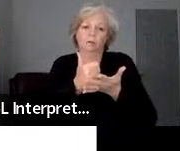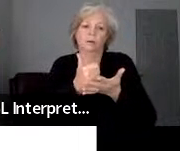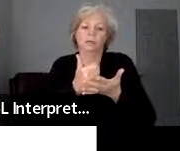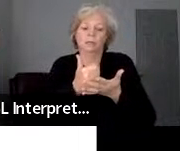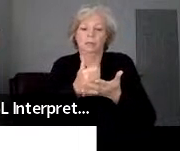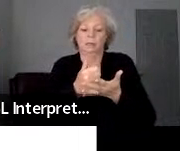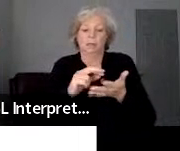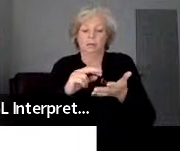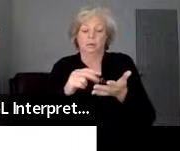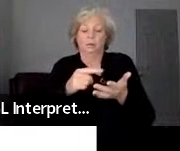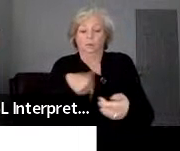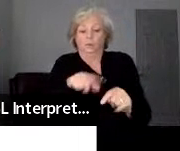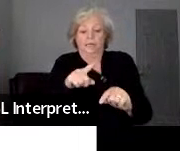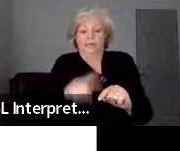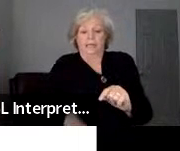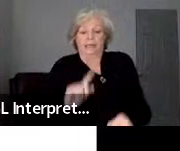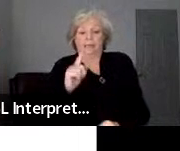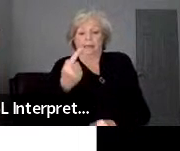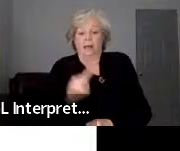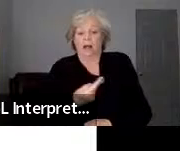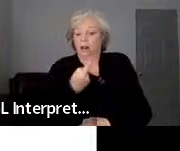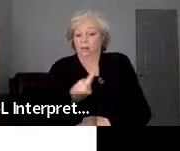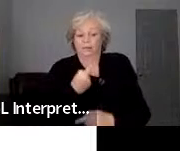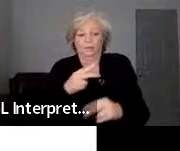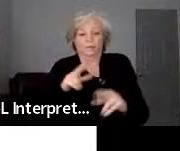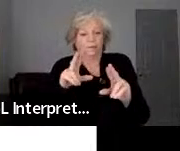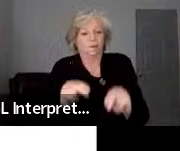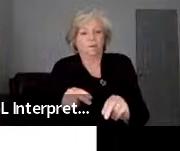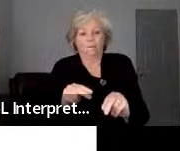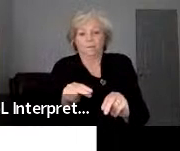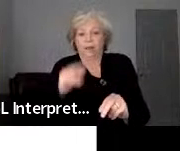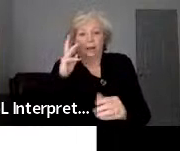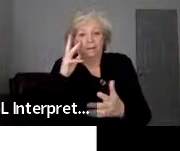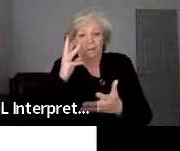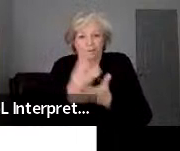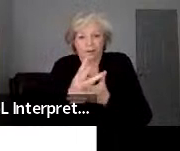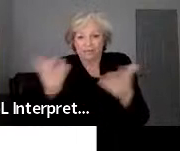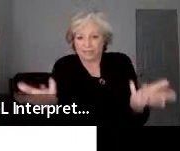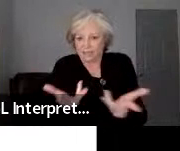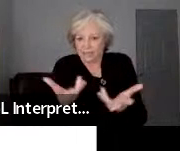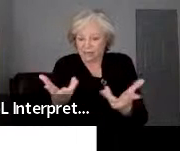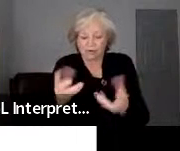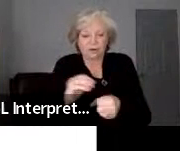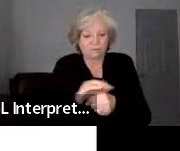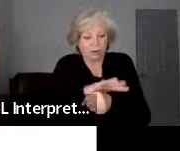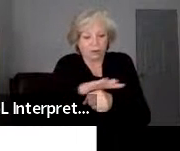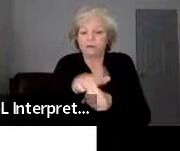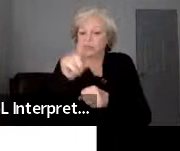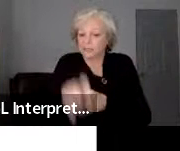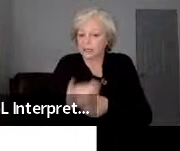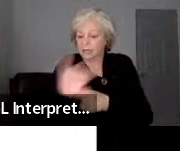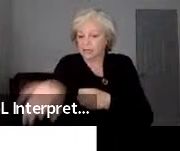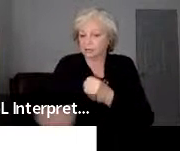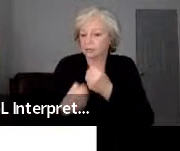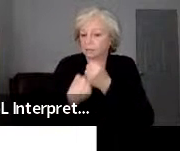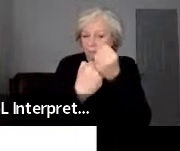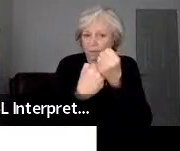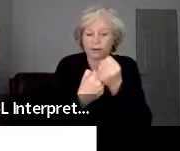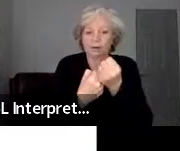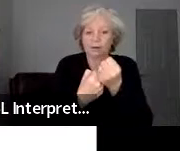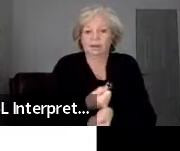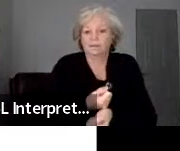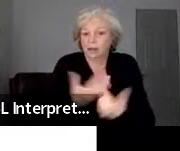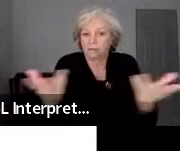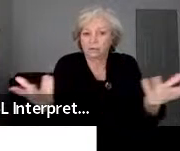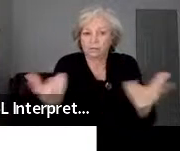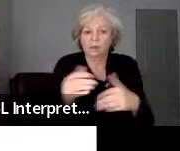that, we witnessed that throughout this pandemic. So we just want to thank you in advance for those that